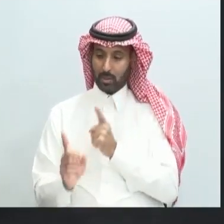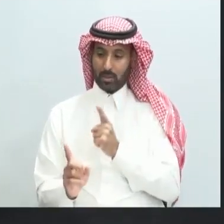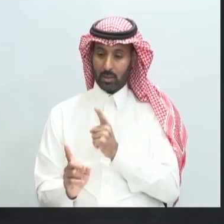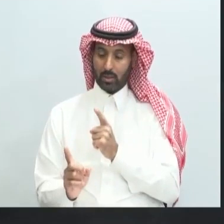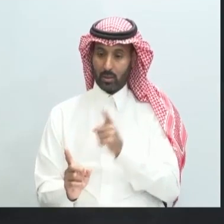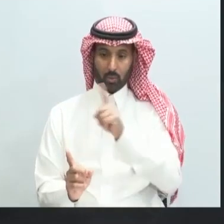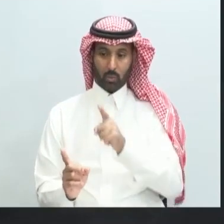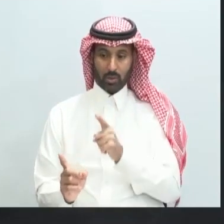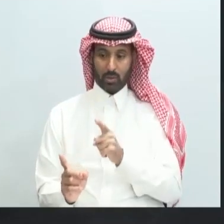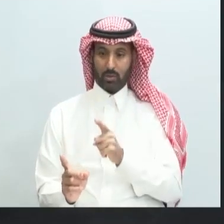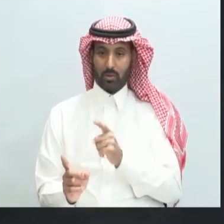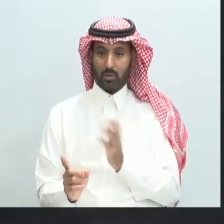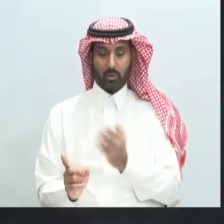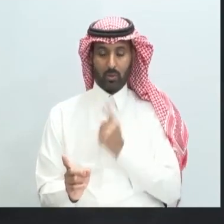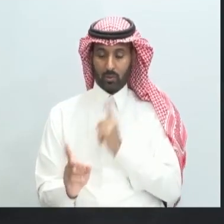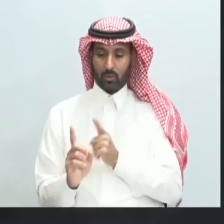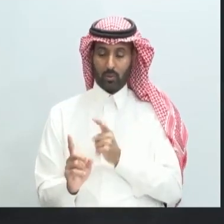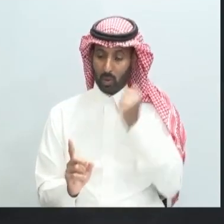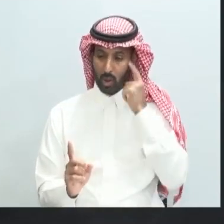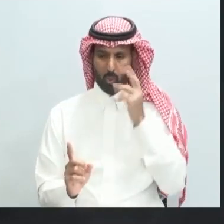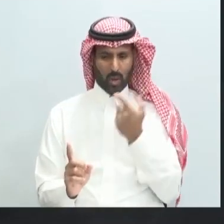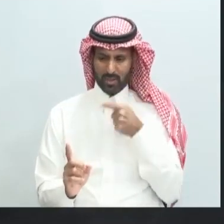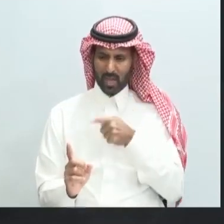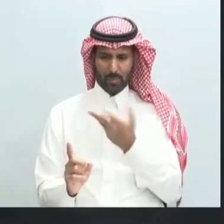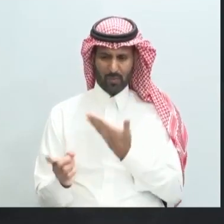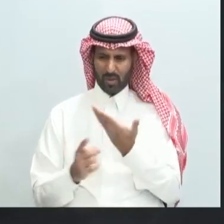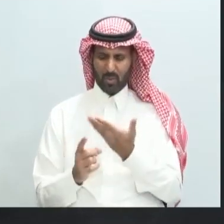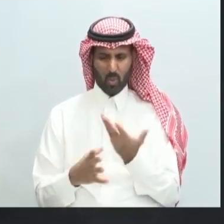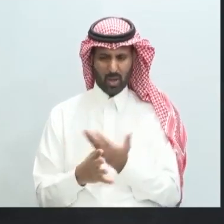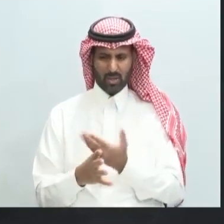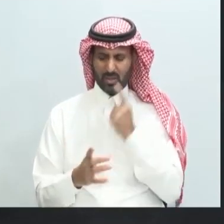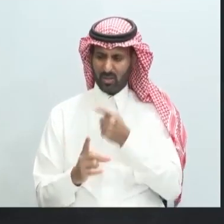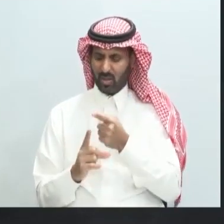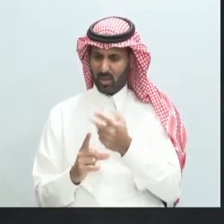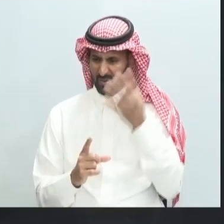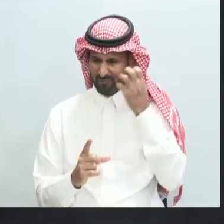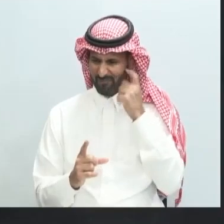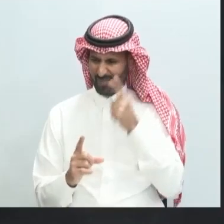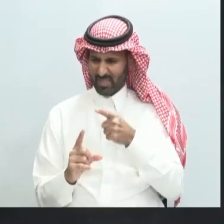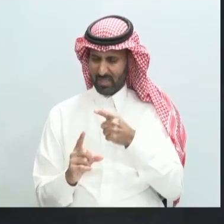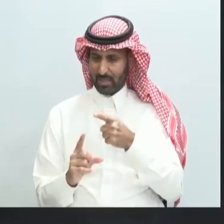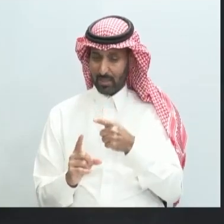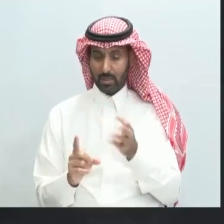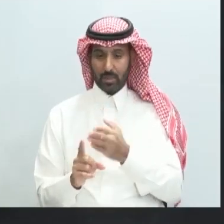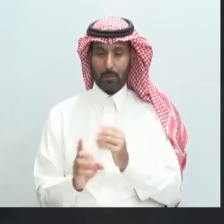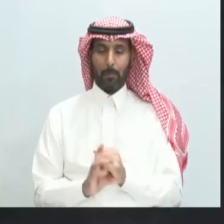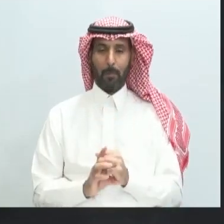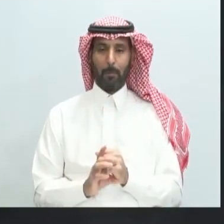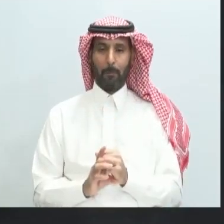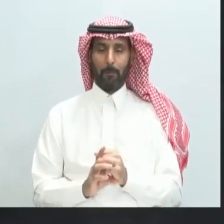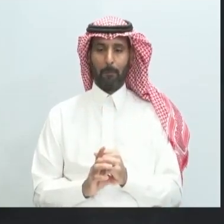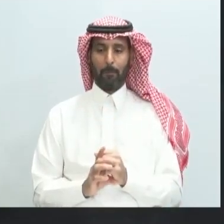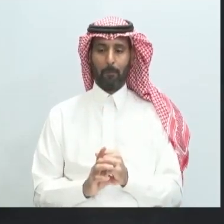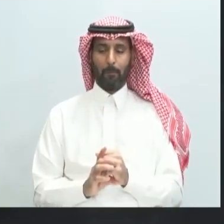a question, so we can know what happened for him or what happened for her to have this